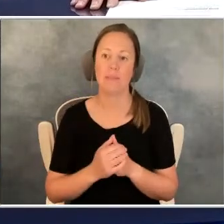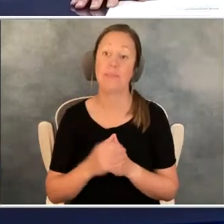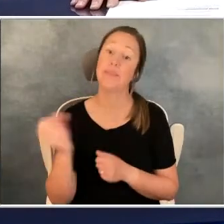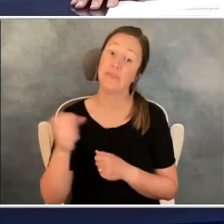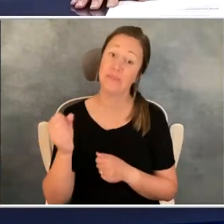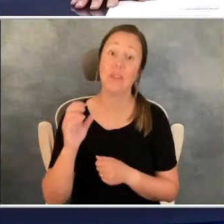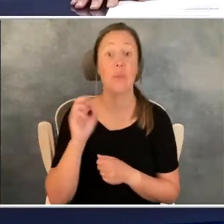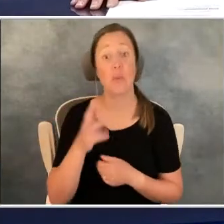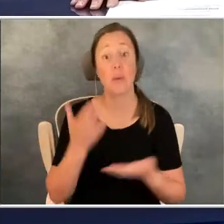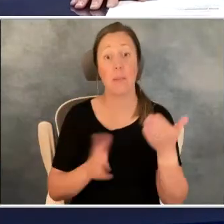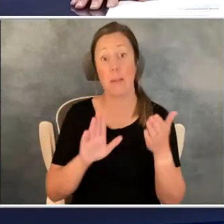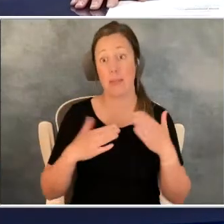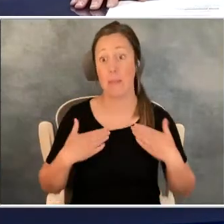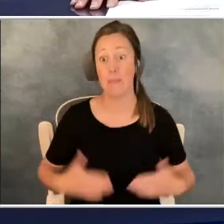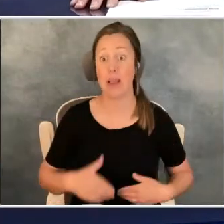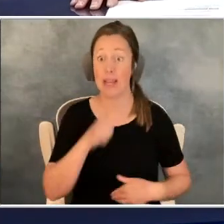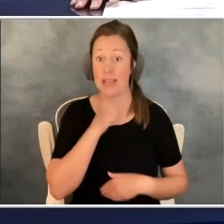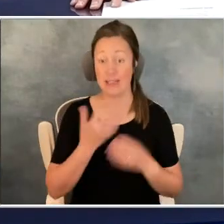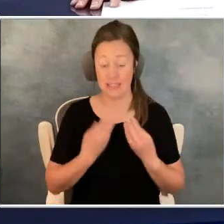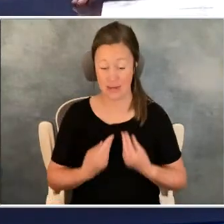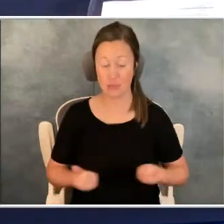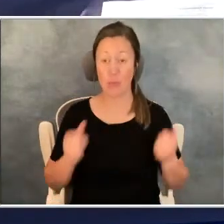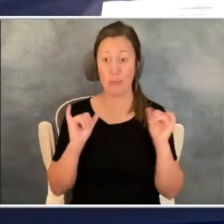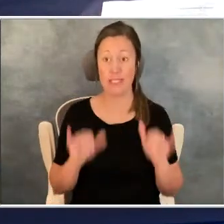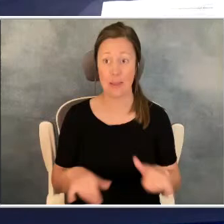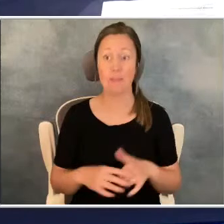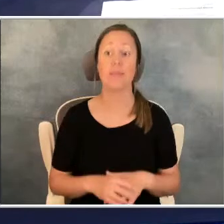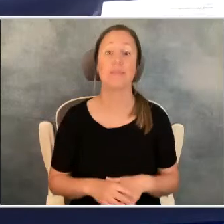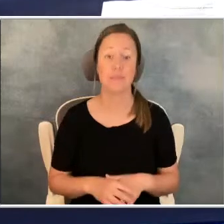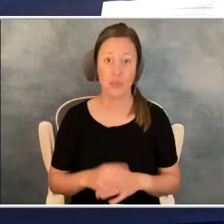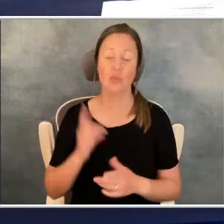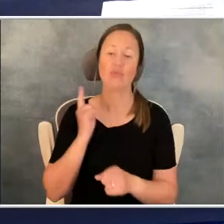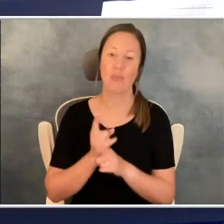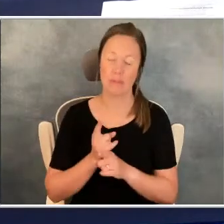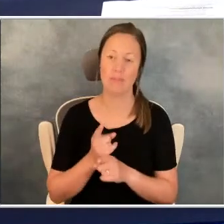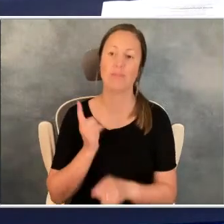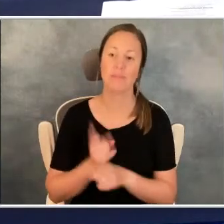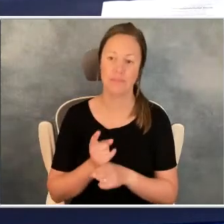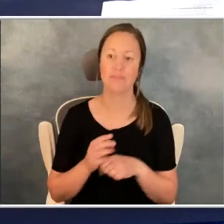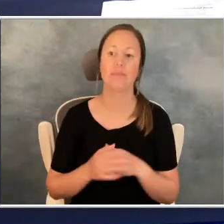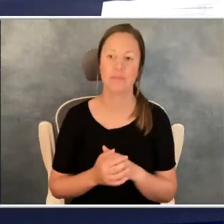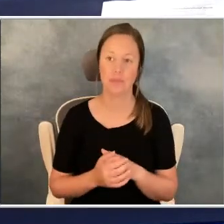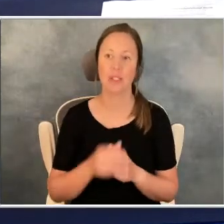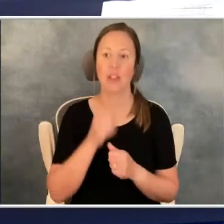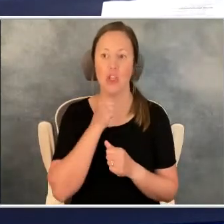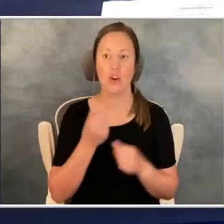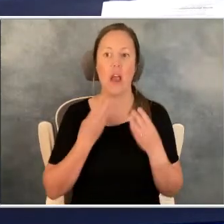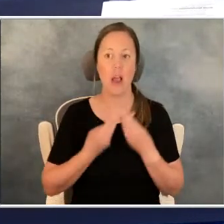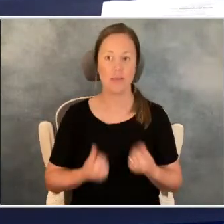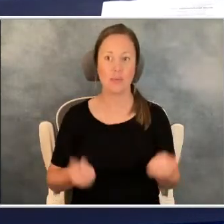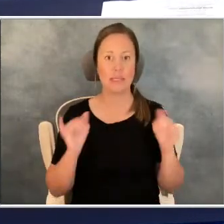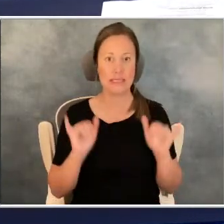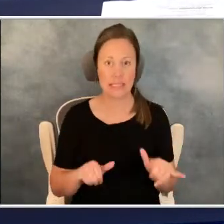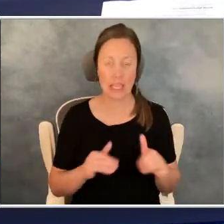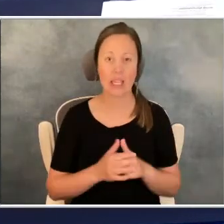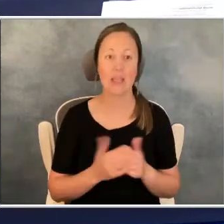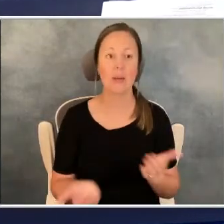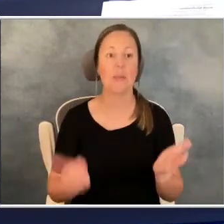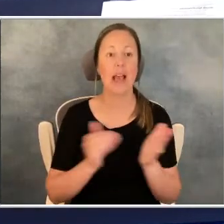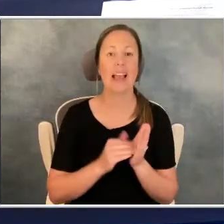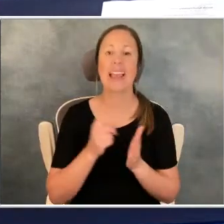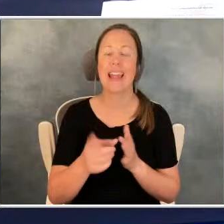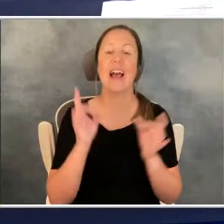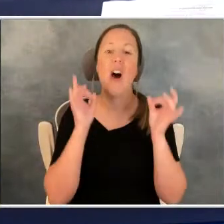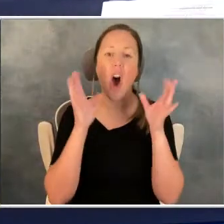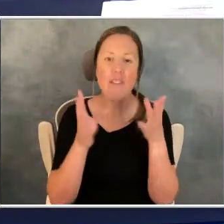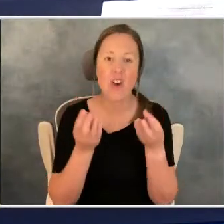body doesn't absorb it the same way. Exactly, exactly. I think that's the deal. I think they're not absorbing it. Again, it melts in your mouth, not in your hand, but it may not be